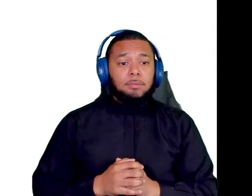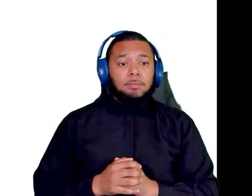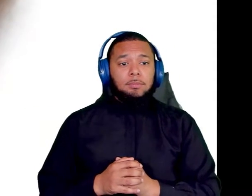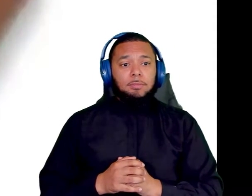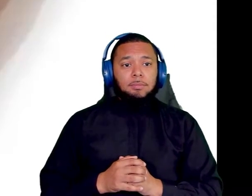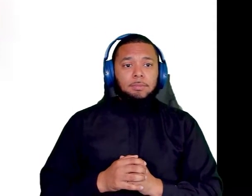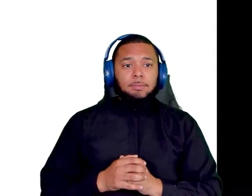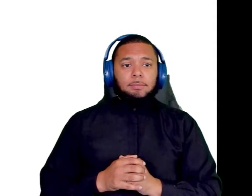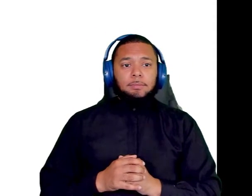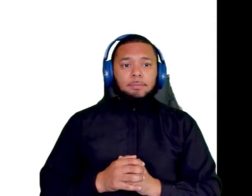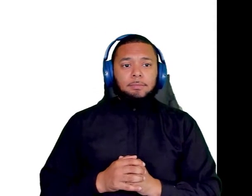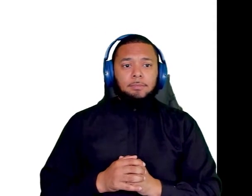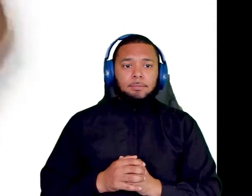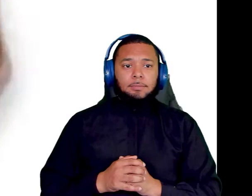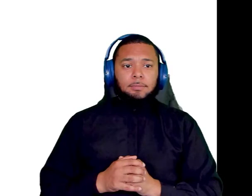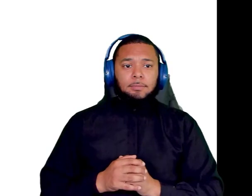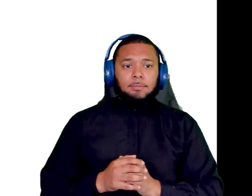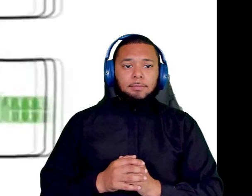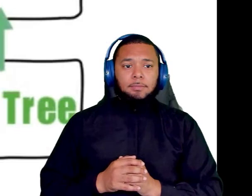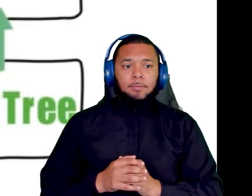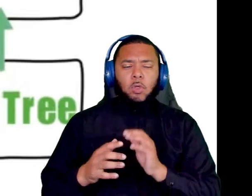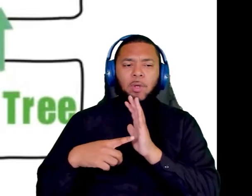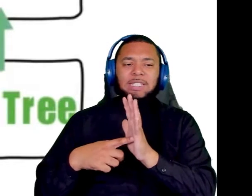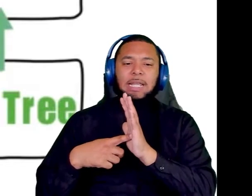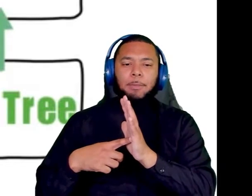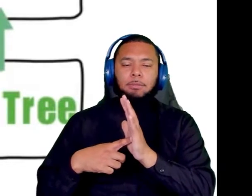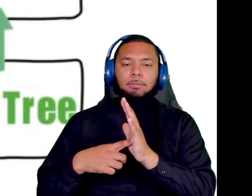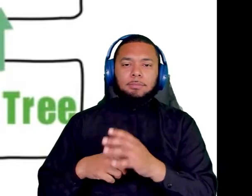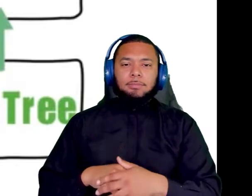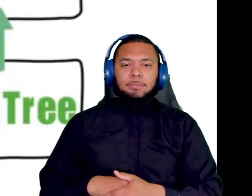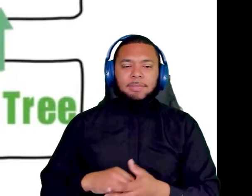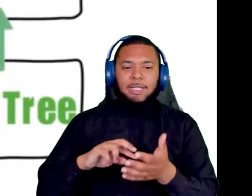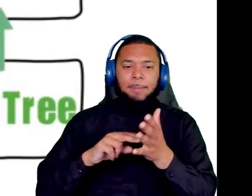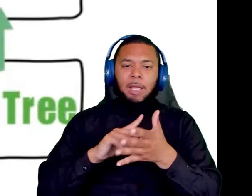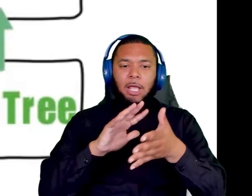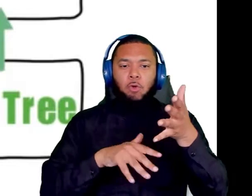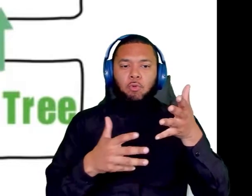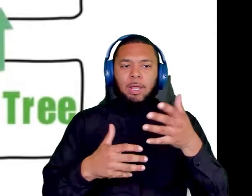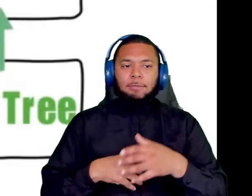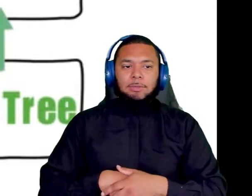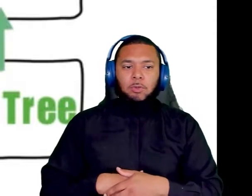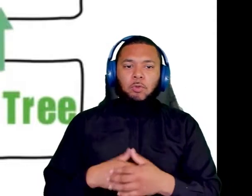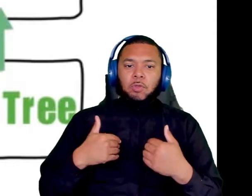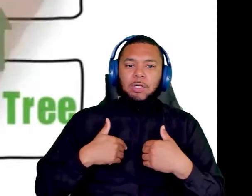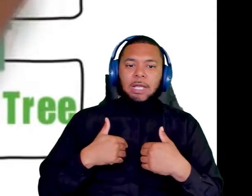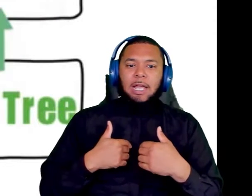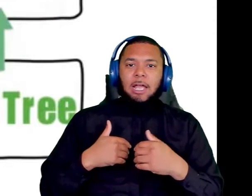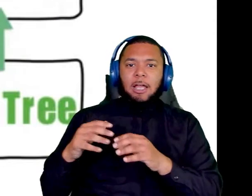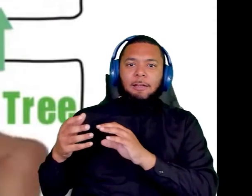deer, wolf. If we want to put the decomposers out to the side,